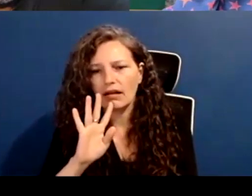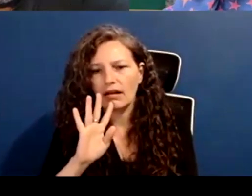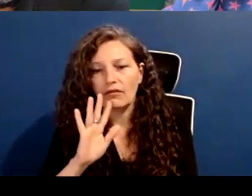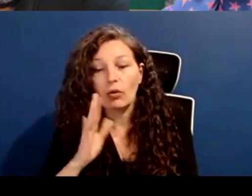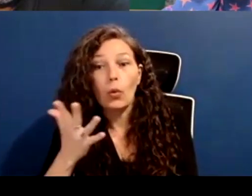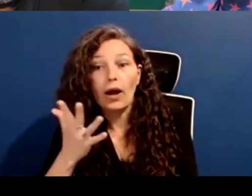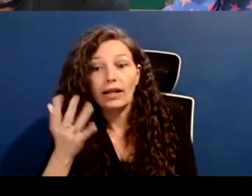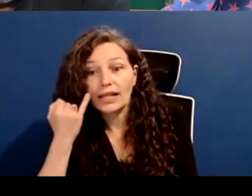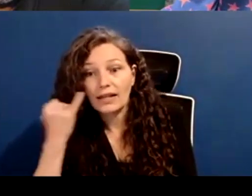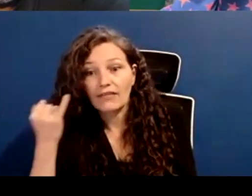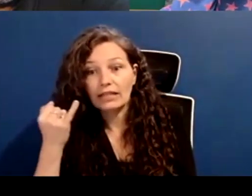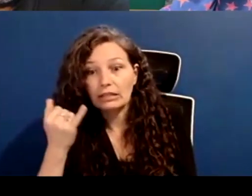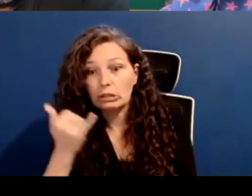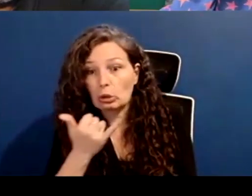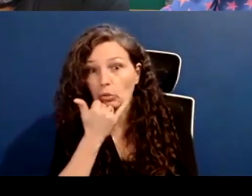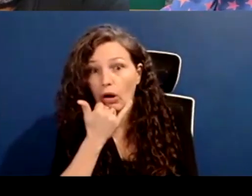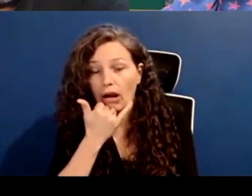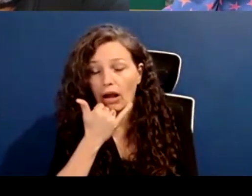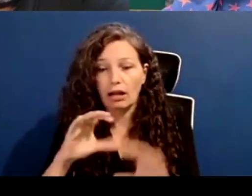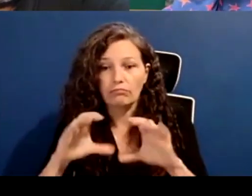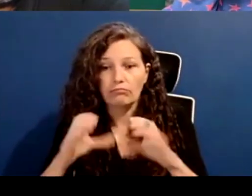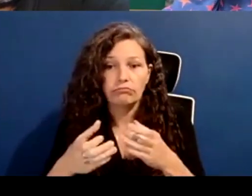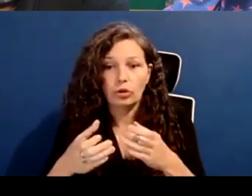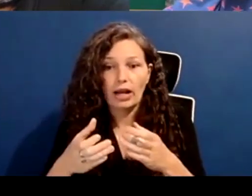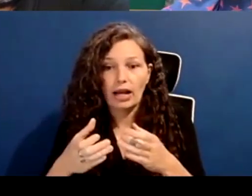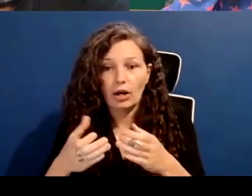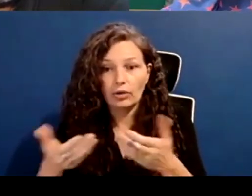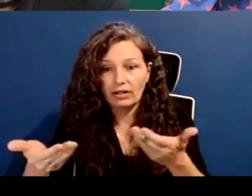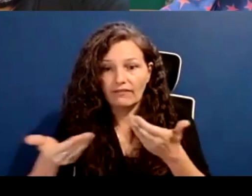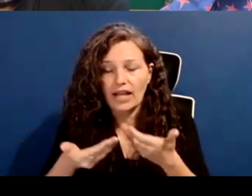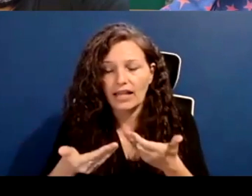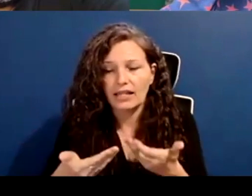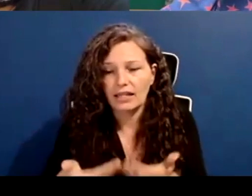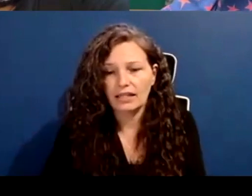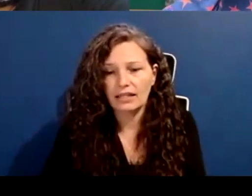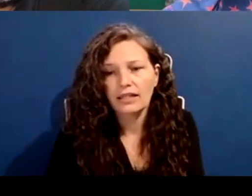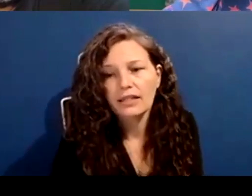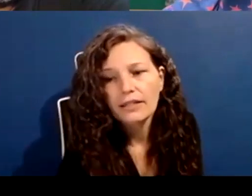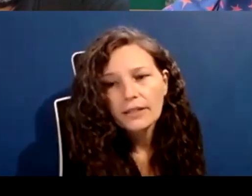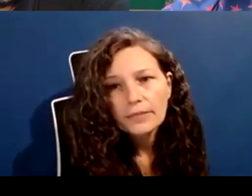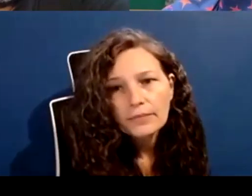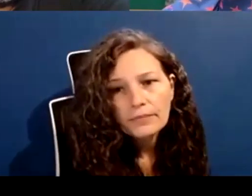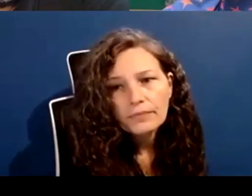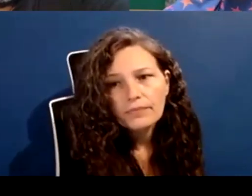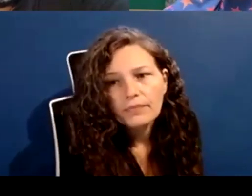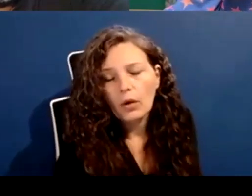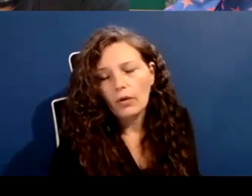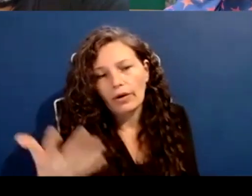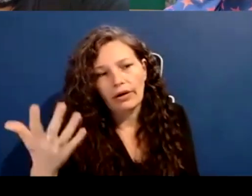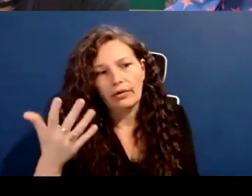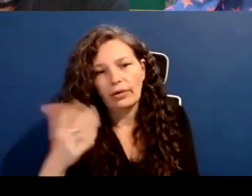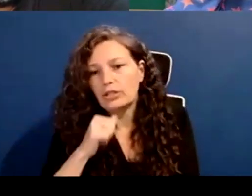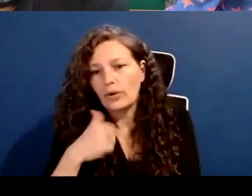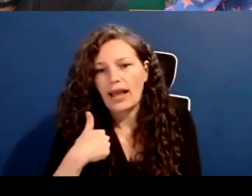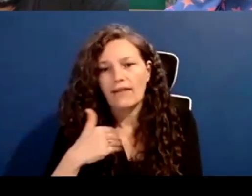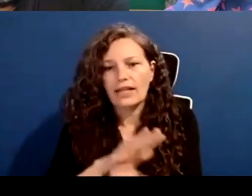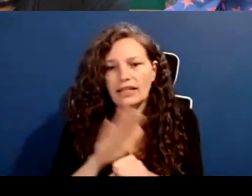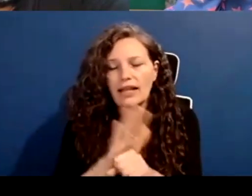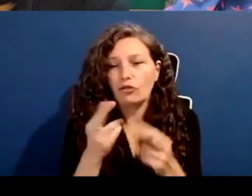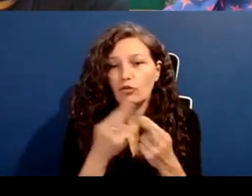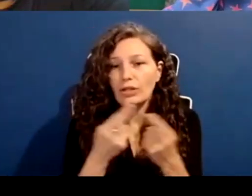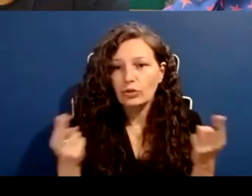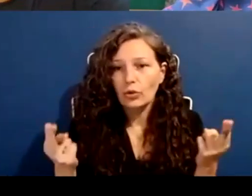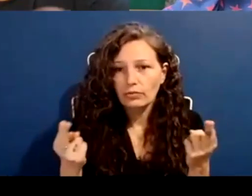this draws the wrong crowd, or we're not stewarding tithe well because we don't have resources to make something